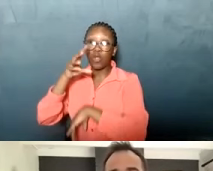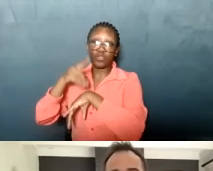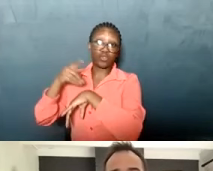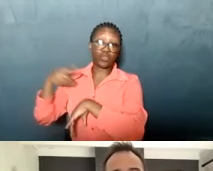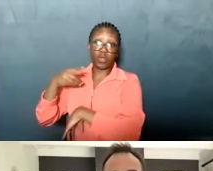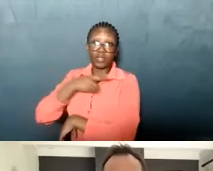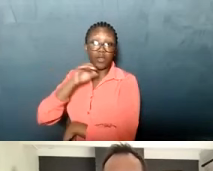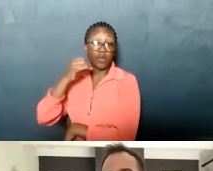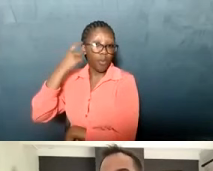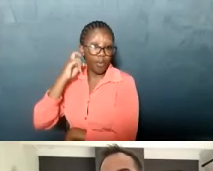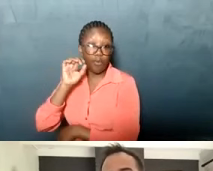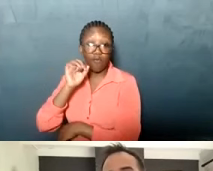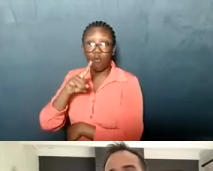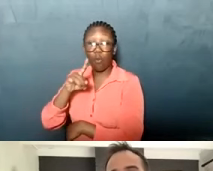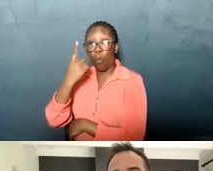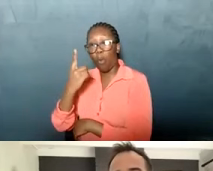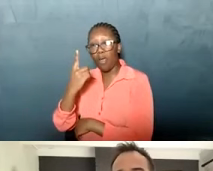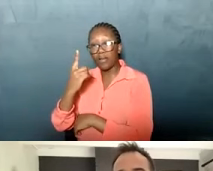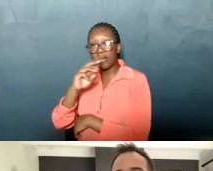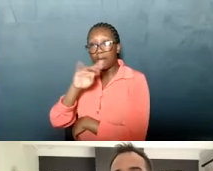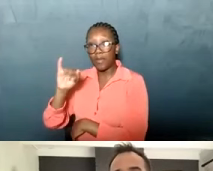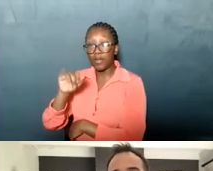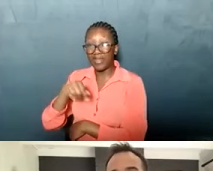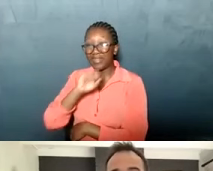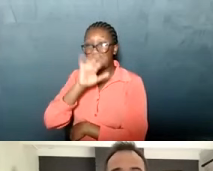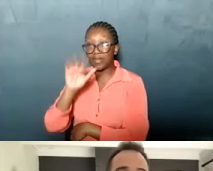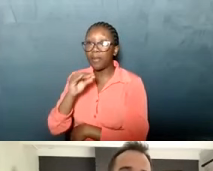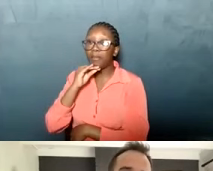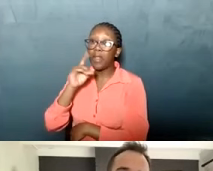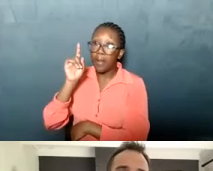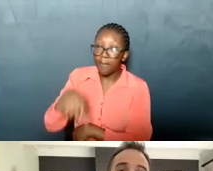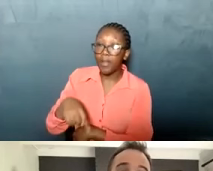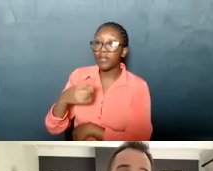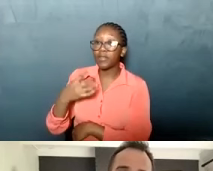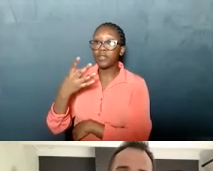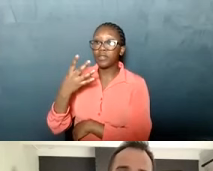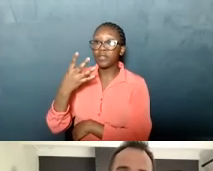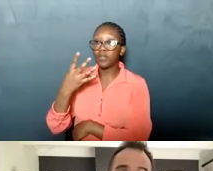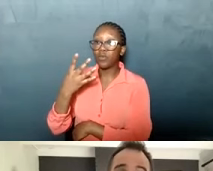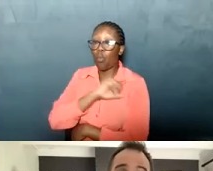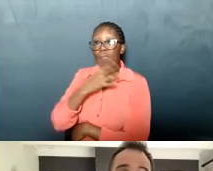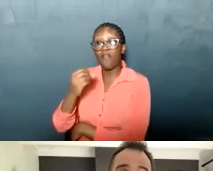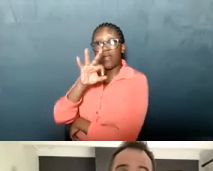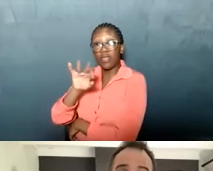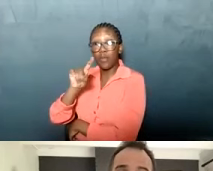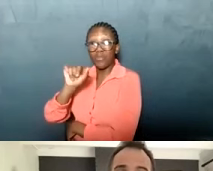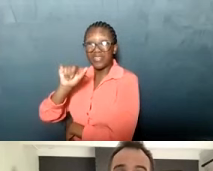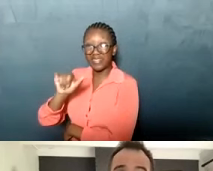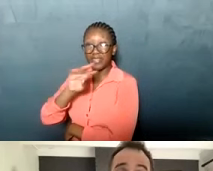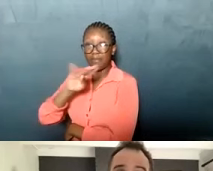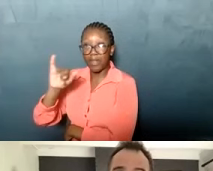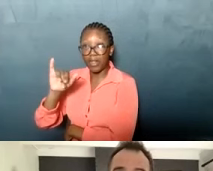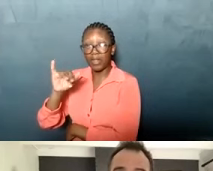ratio is still totally insufficient to attend to the needs of the 3.6 million South Africans that